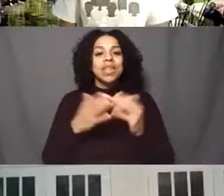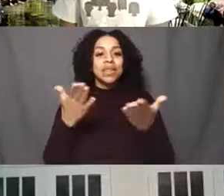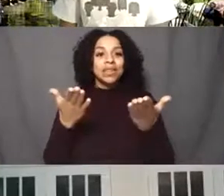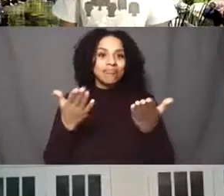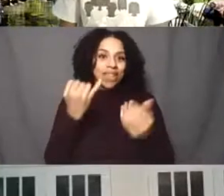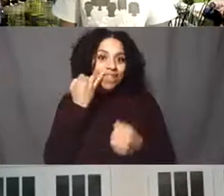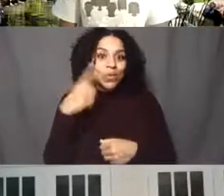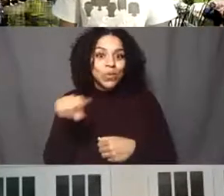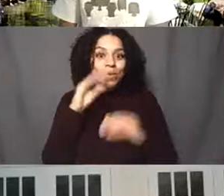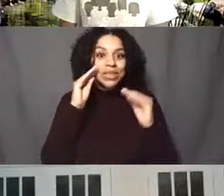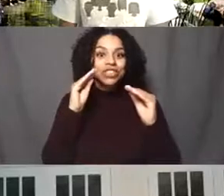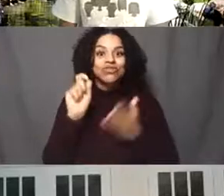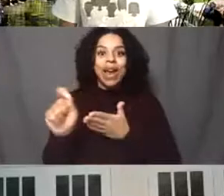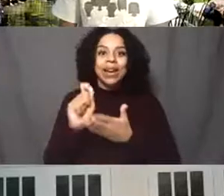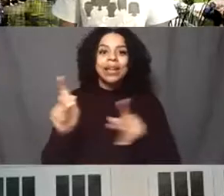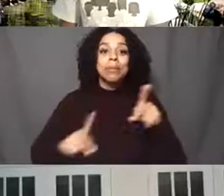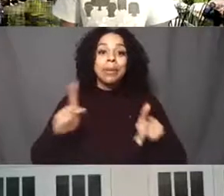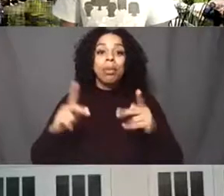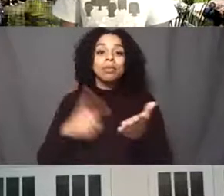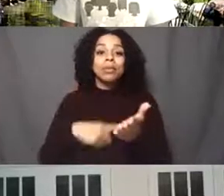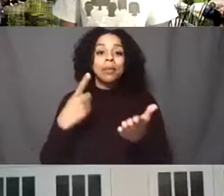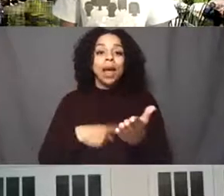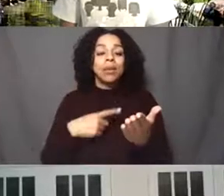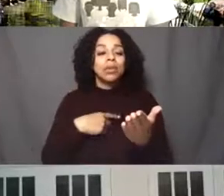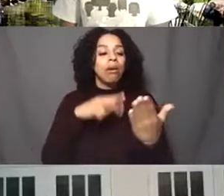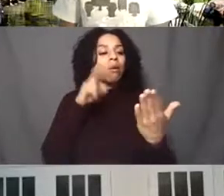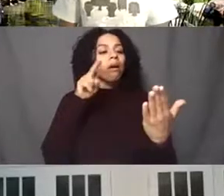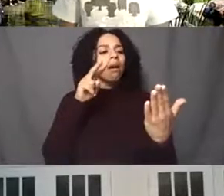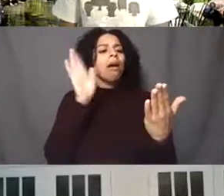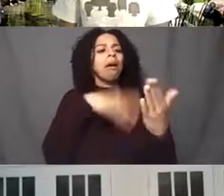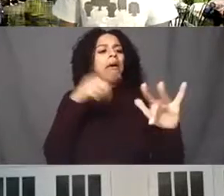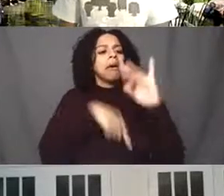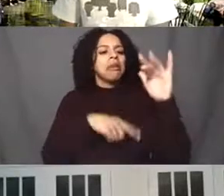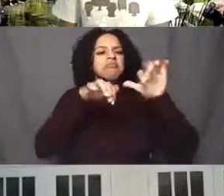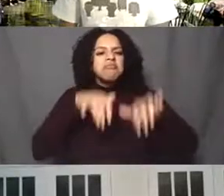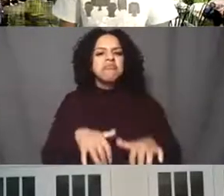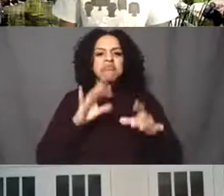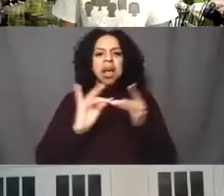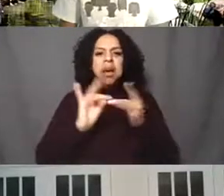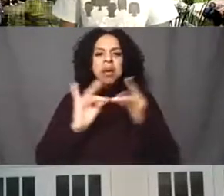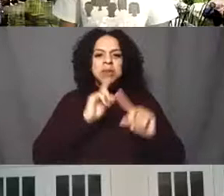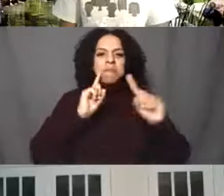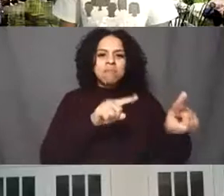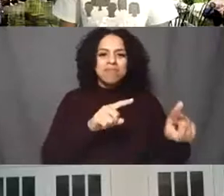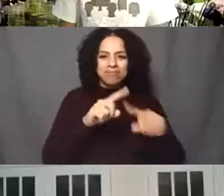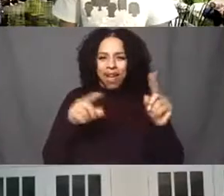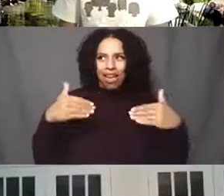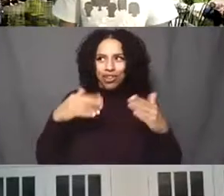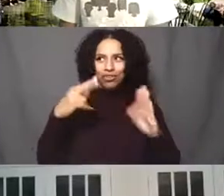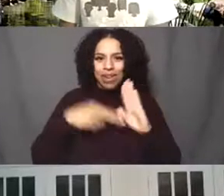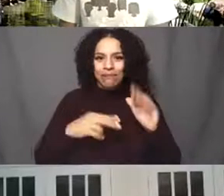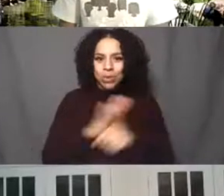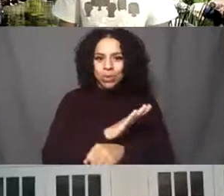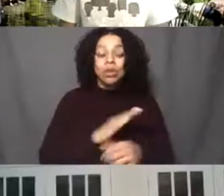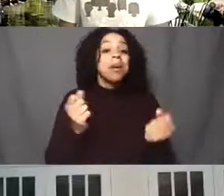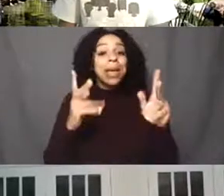read things even though they comment on them. But the people who actually read that piece said that they didn't know,